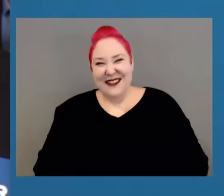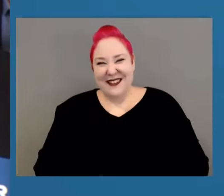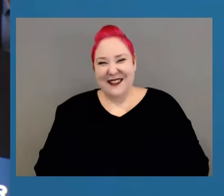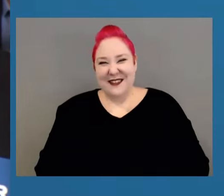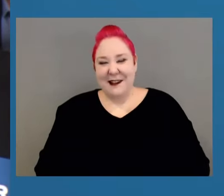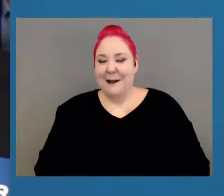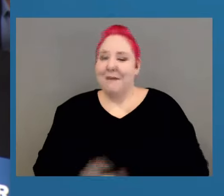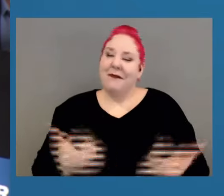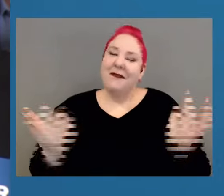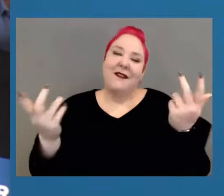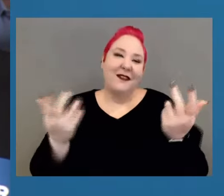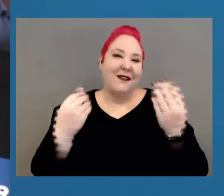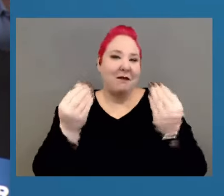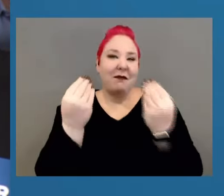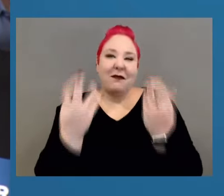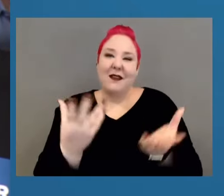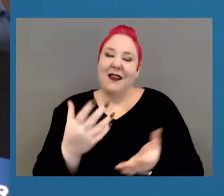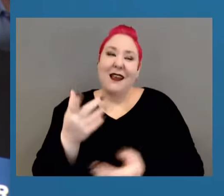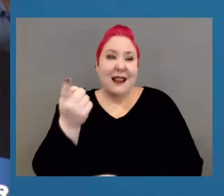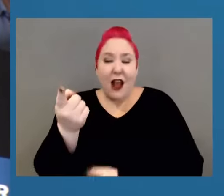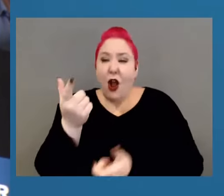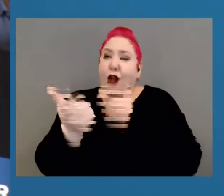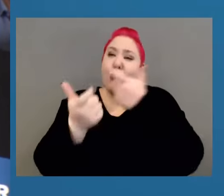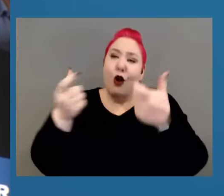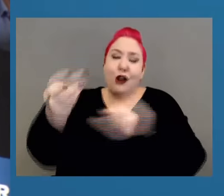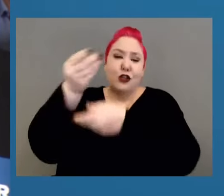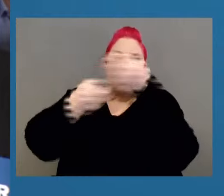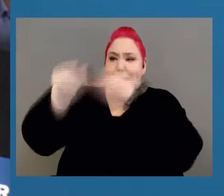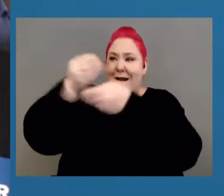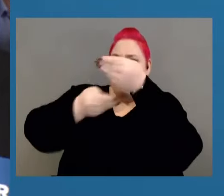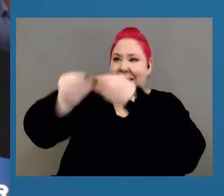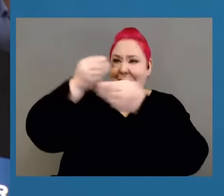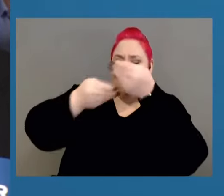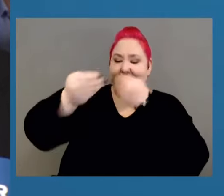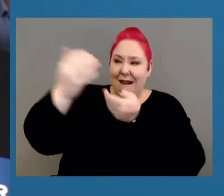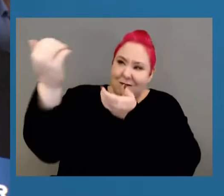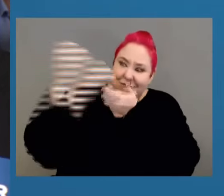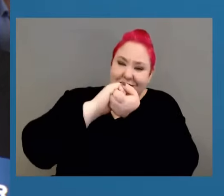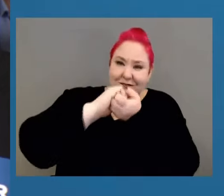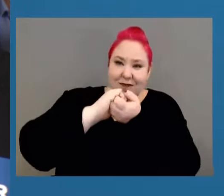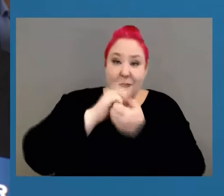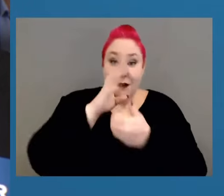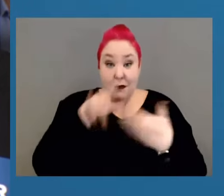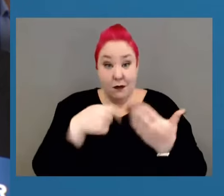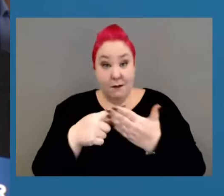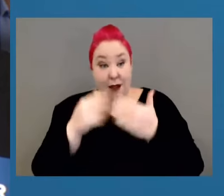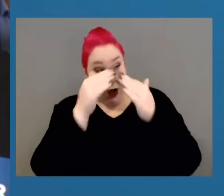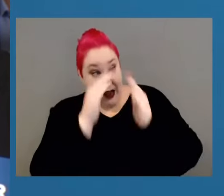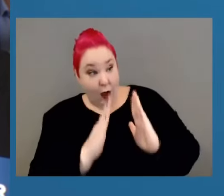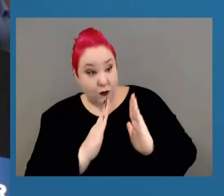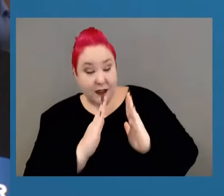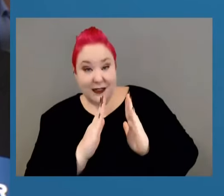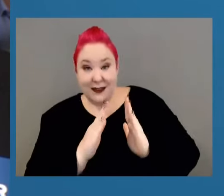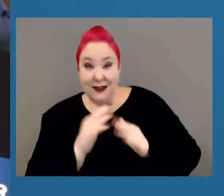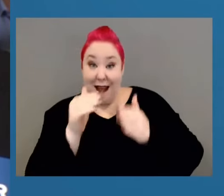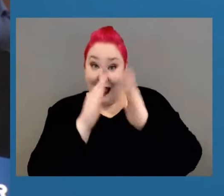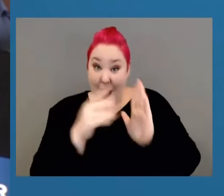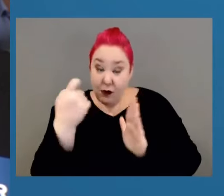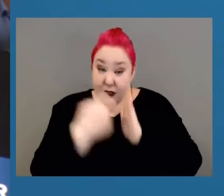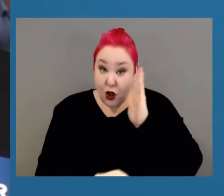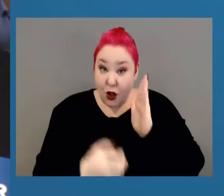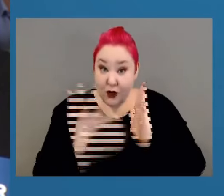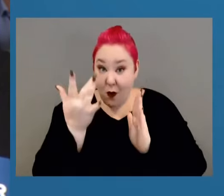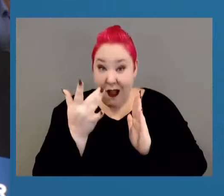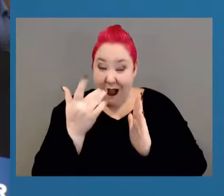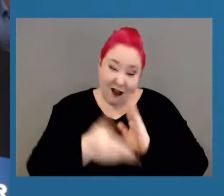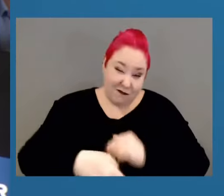sakes, they're our largest trading partner. We talk about something like housing, why housing costs so much. You know where we get the